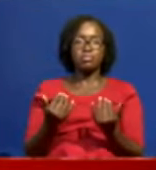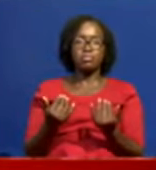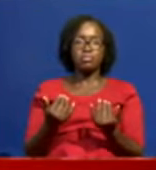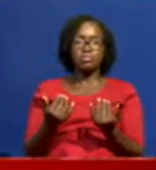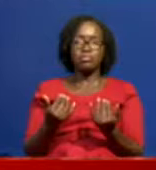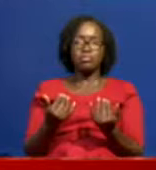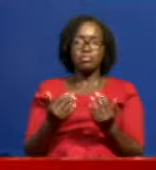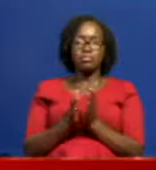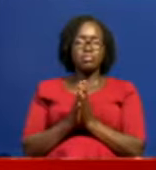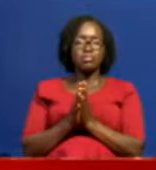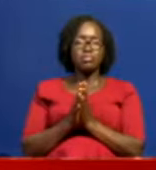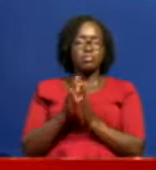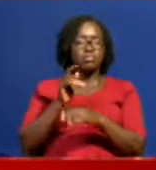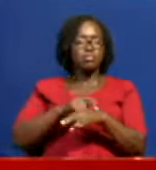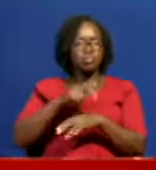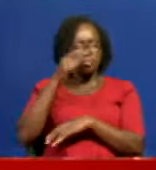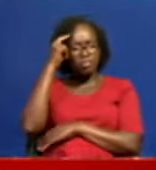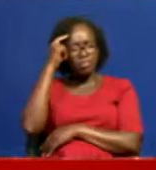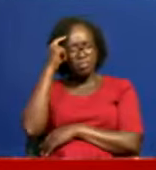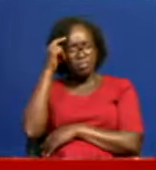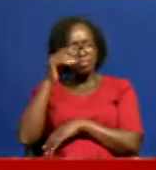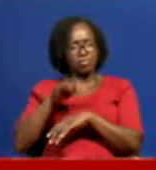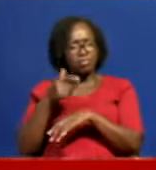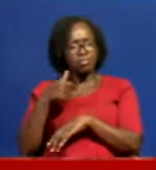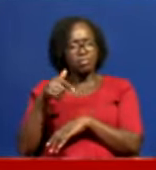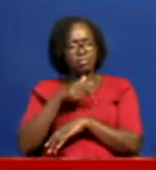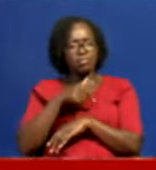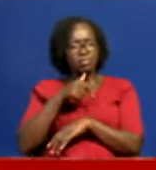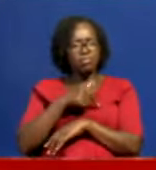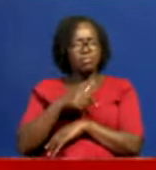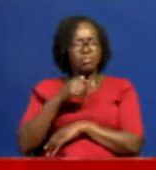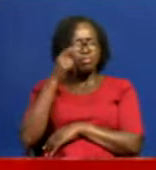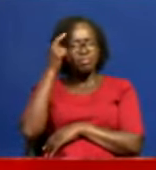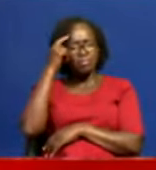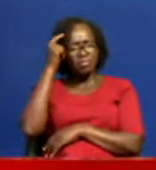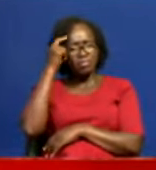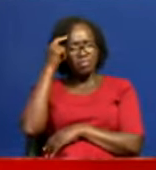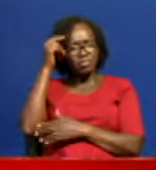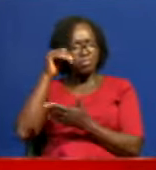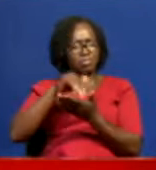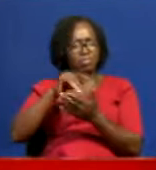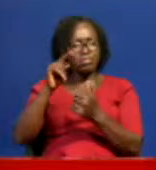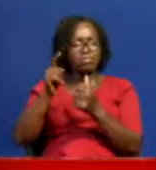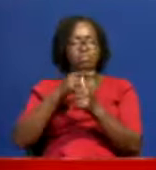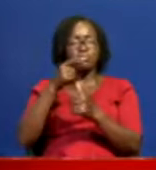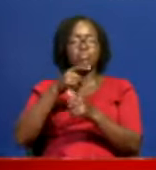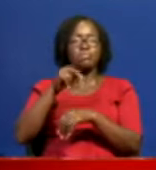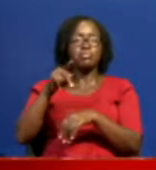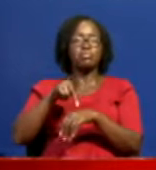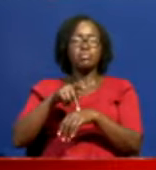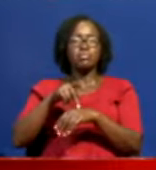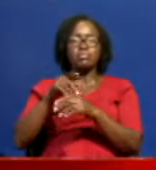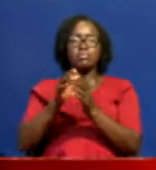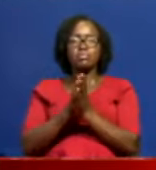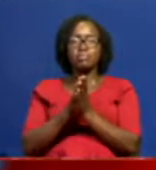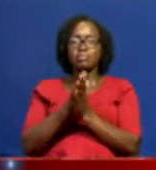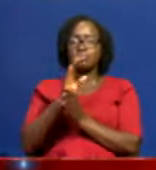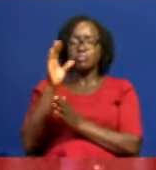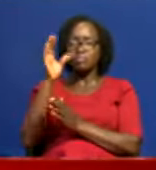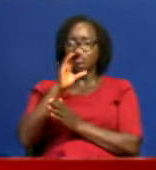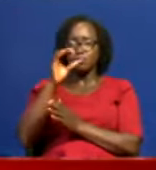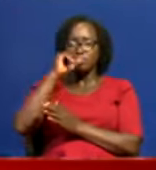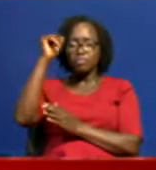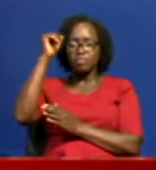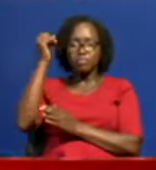of reflection that calls us to revisit the first principles of our civil and